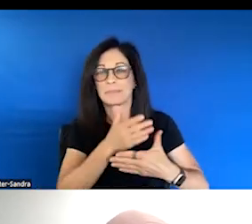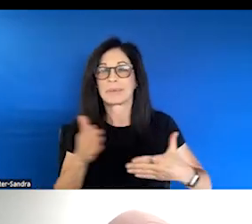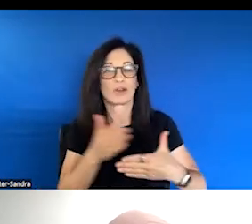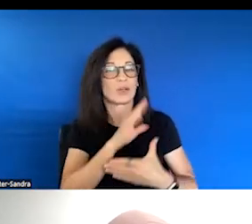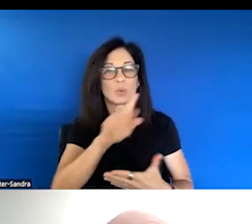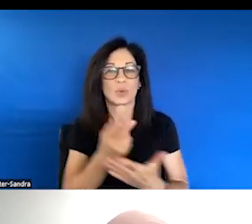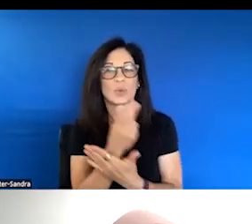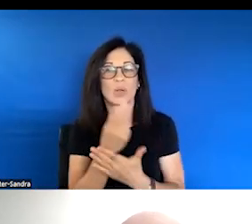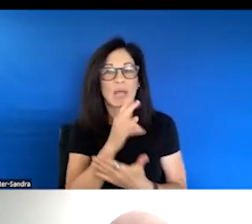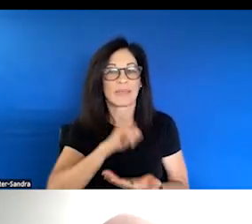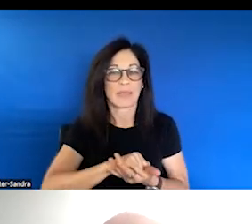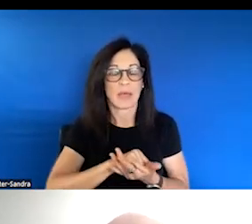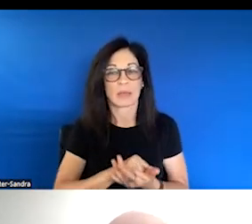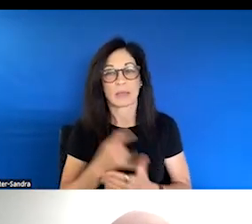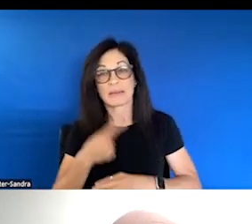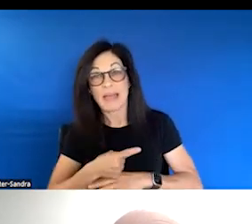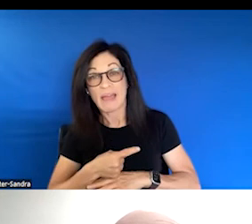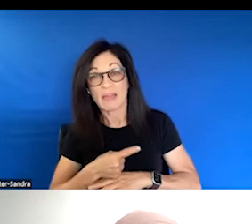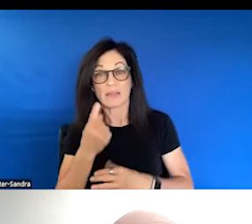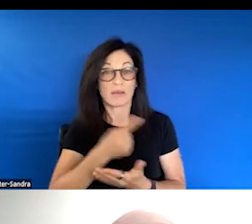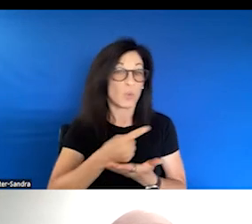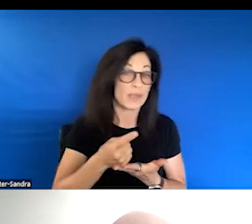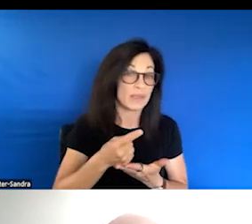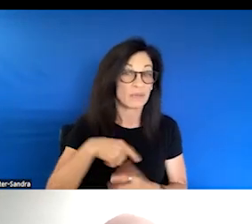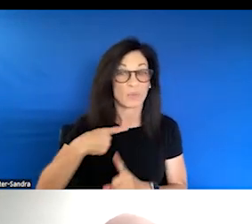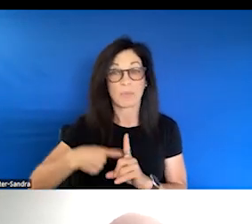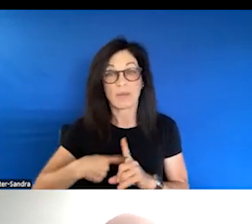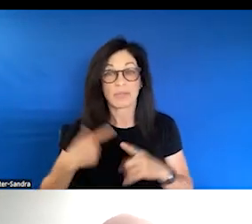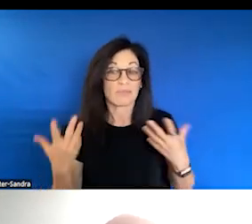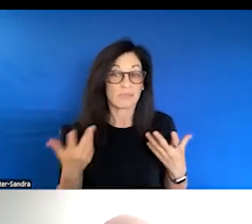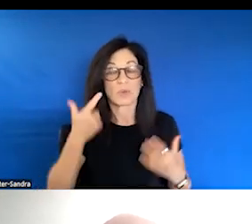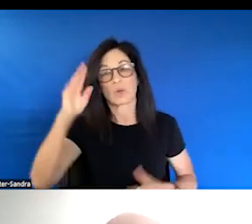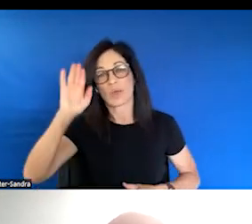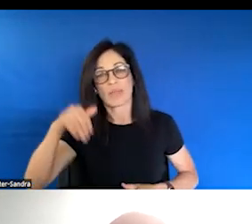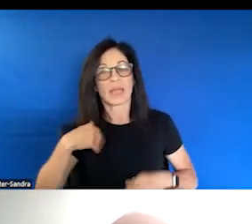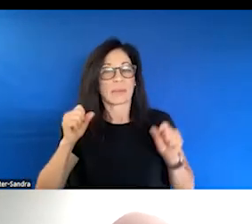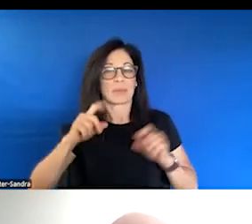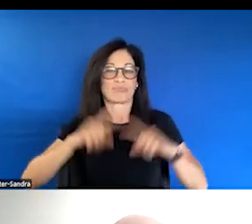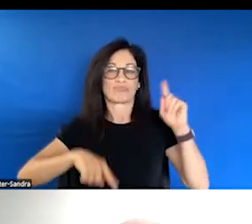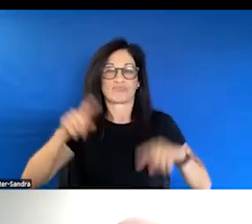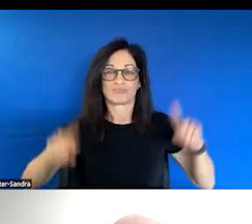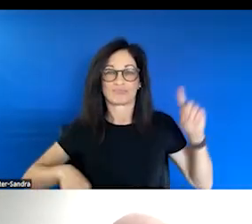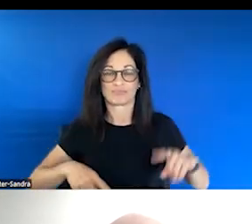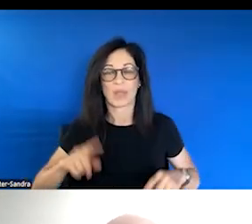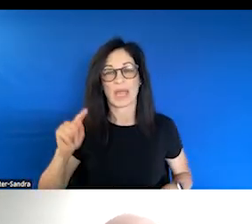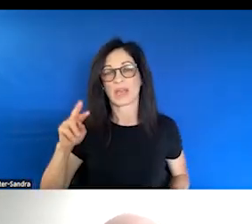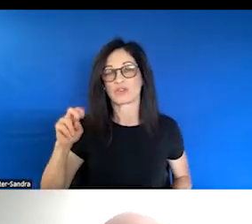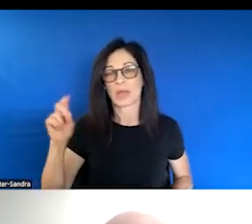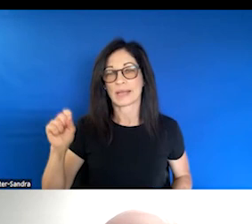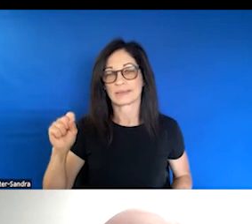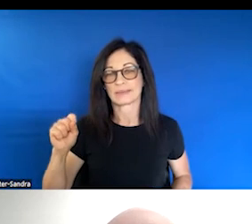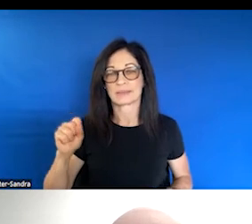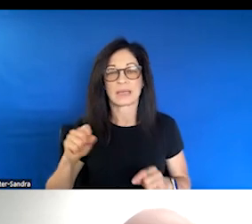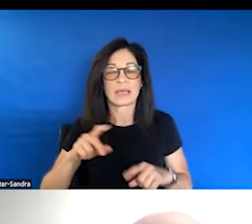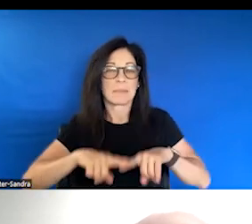that is, a day, a week, a month, because we know that there can be variations and trends depending on how you look at that.